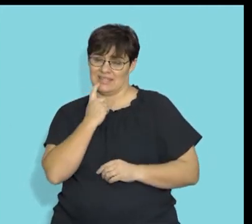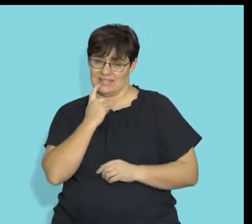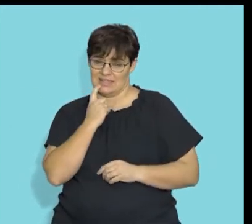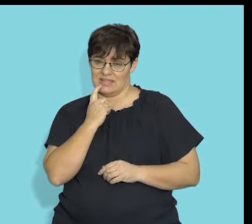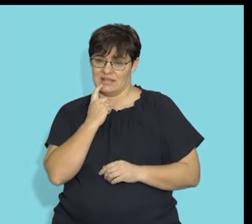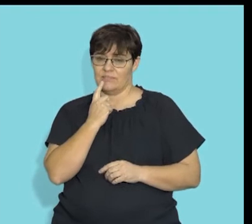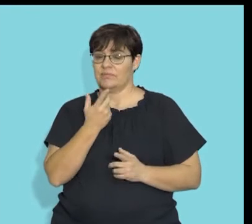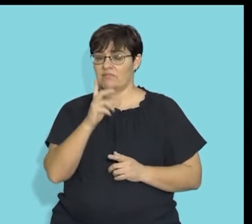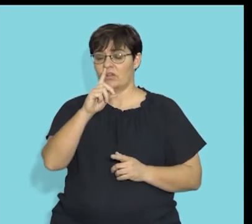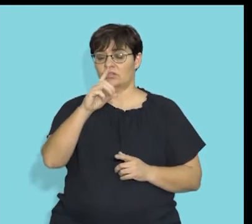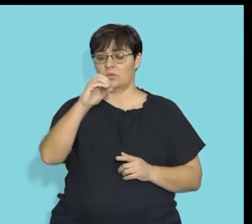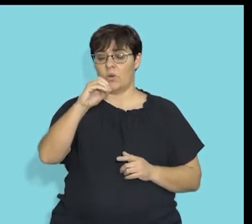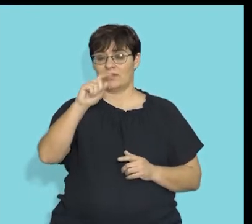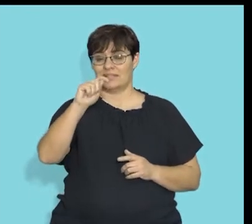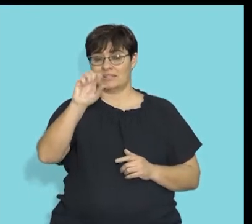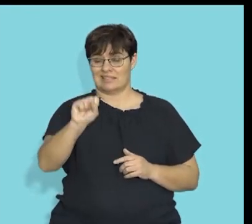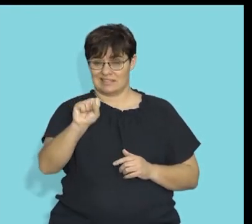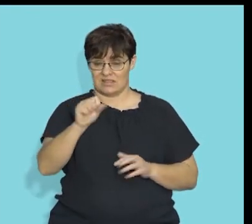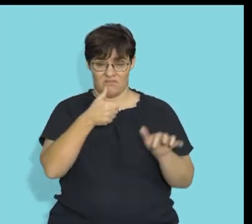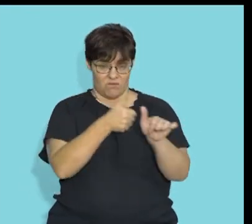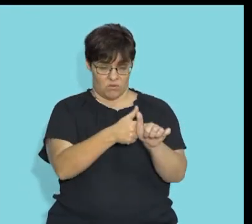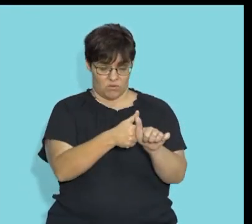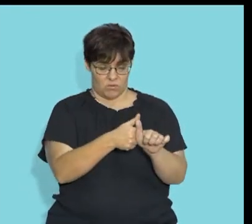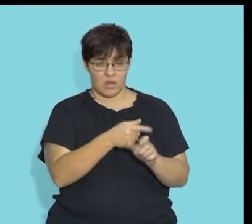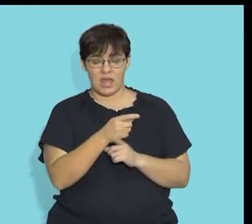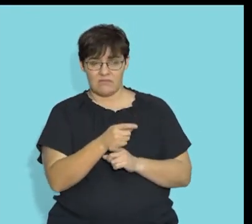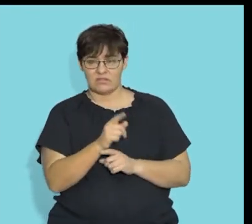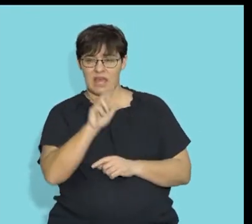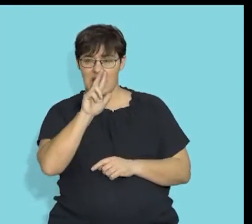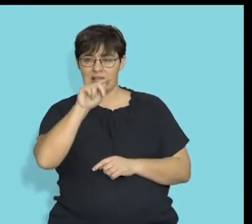easier. But in order to see if it is dots, I have to see if